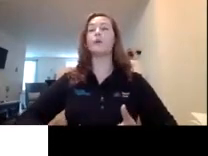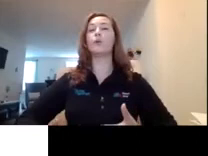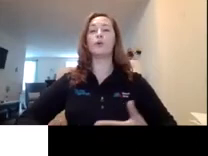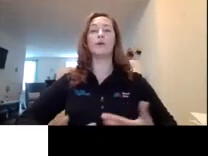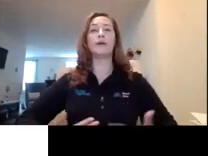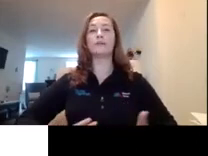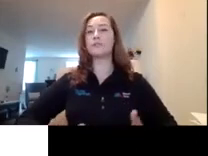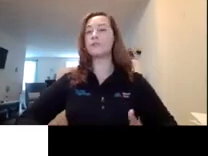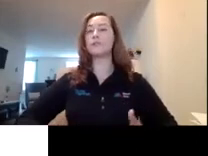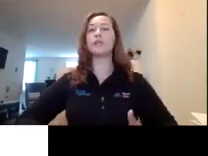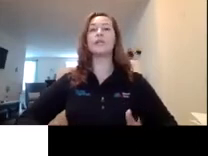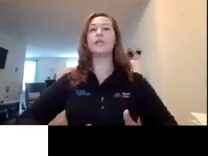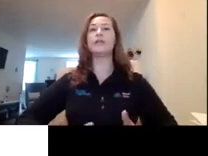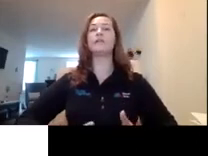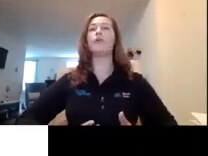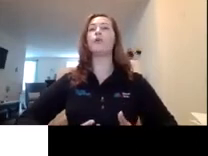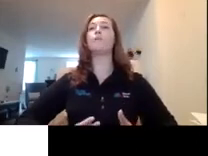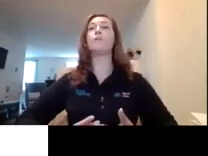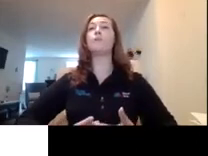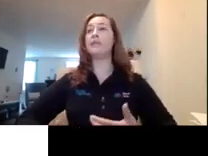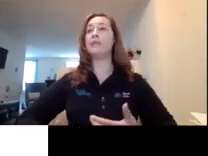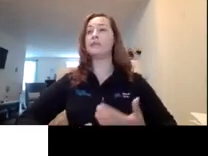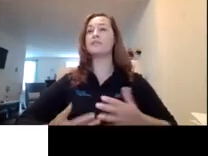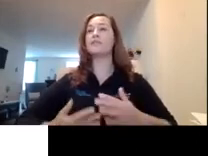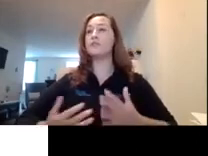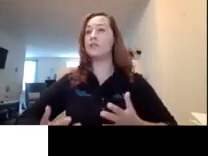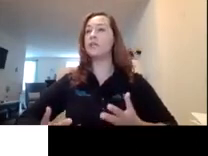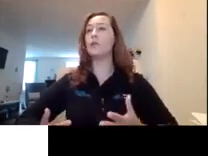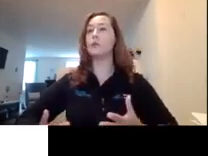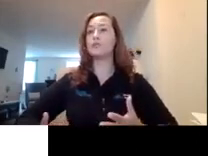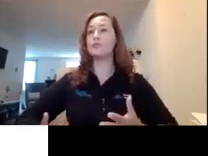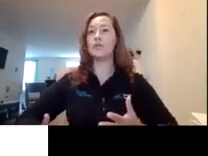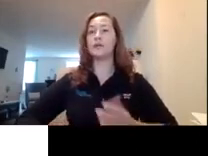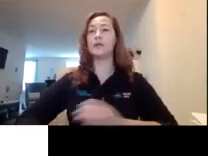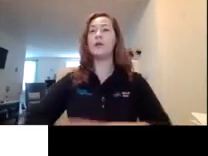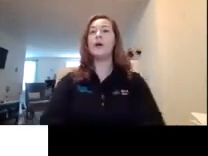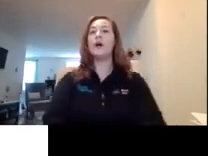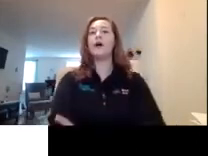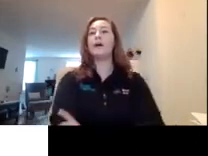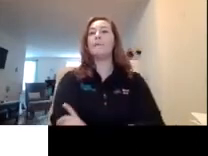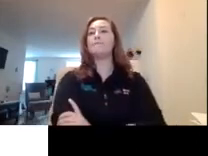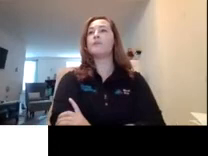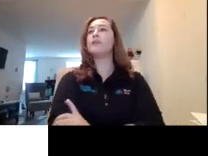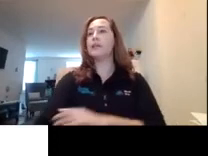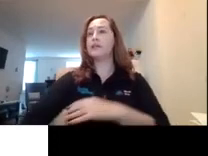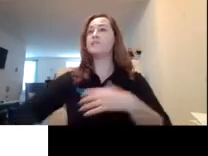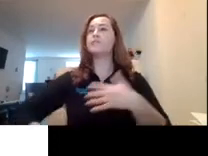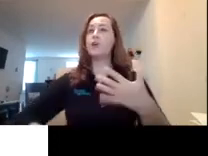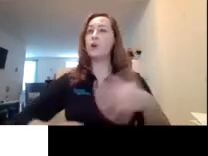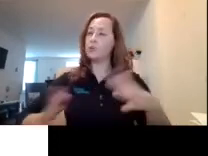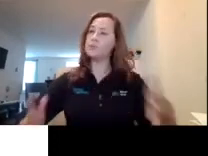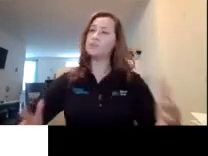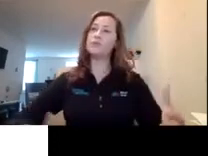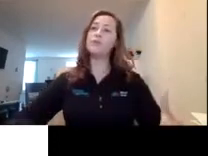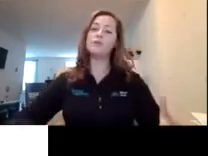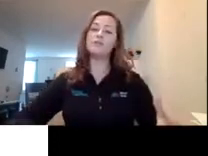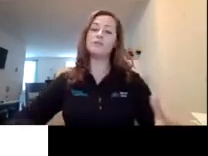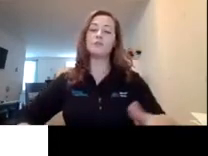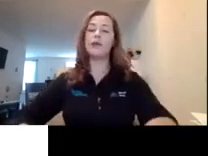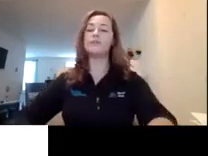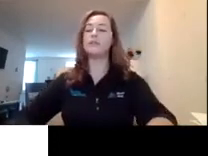building or have access to the clinic or completing the screening questionnaire. Let us know. We distributed